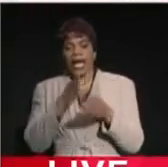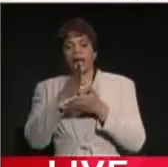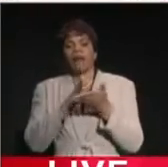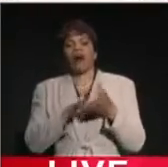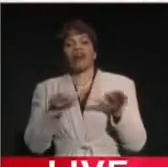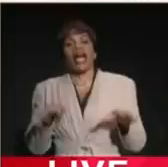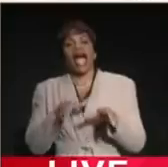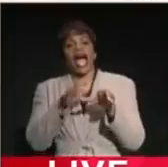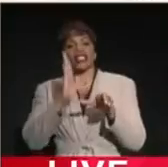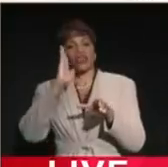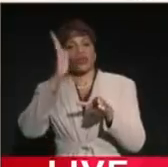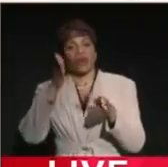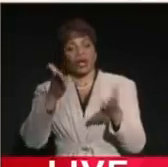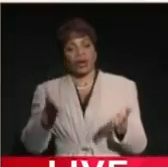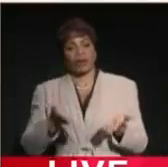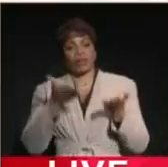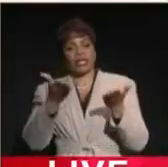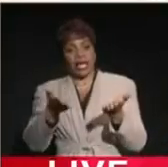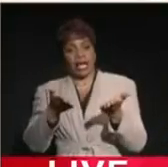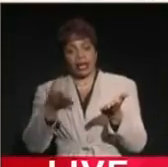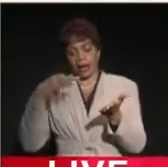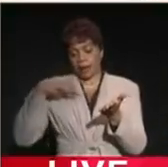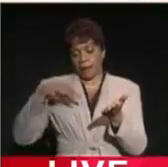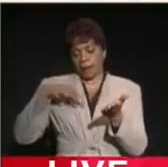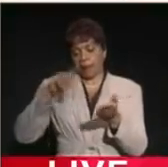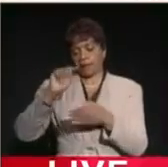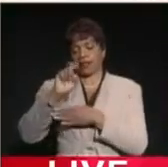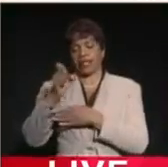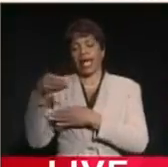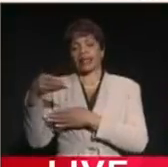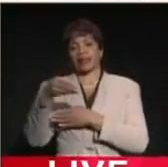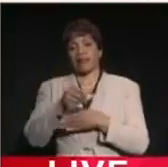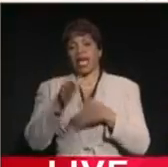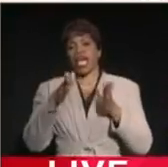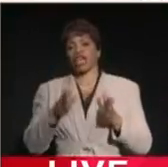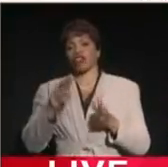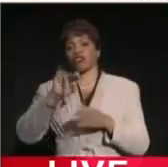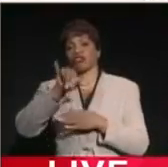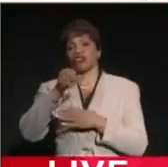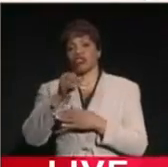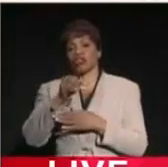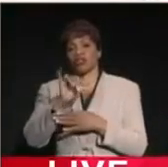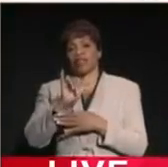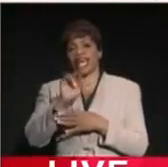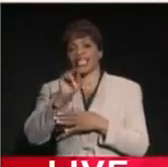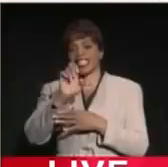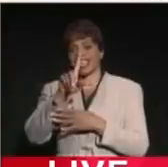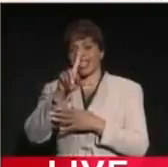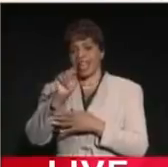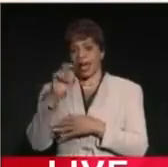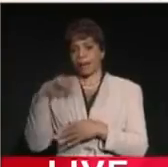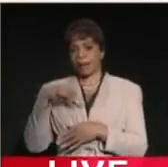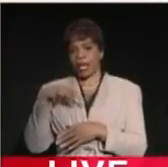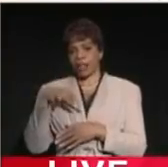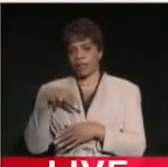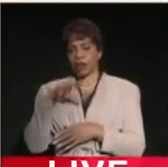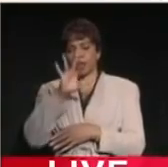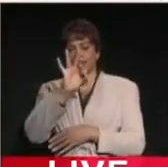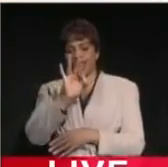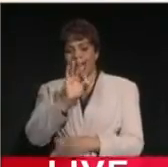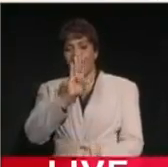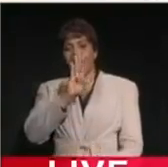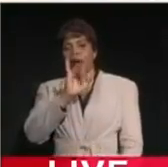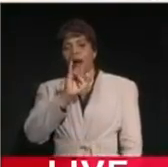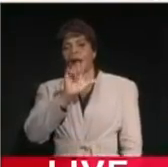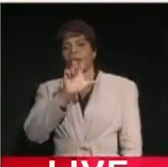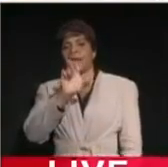be presenting, and that the benefit to the taxpayers of New Jersey, that means the net benefit to the taxpayers of New Jersey, would be $9 billion